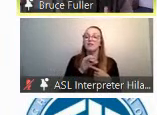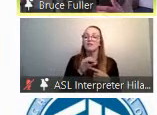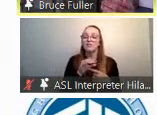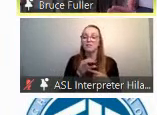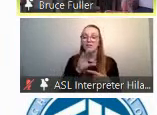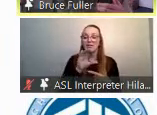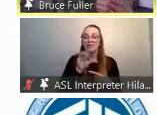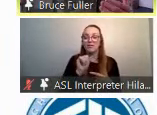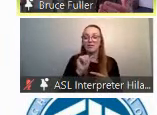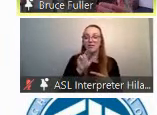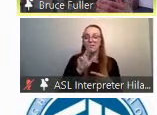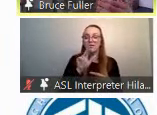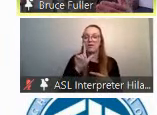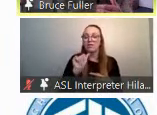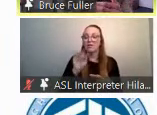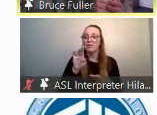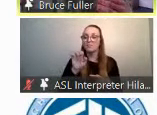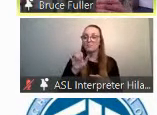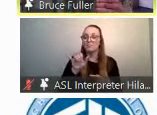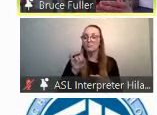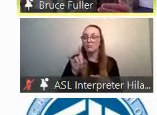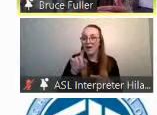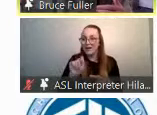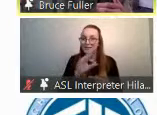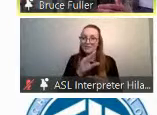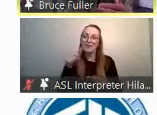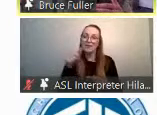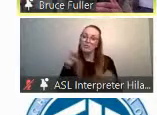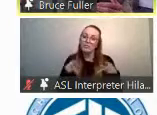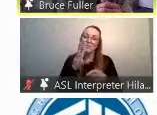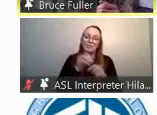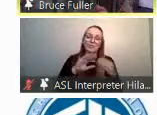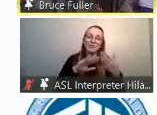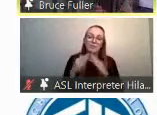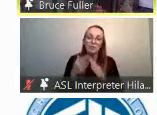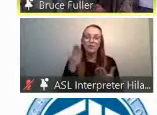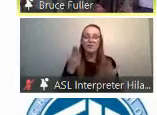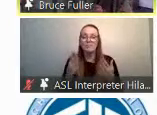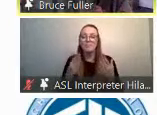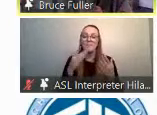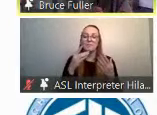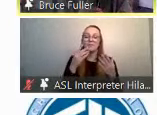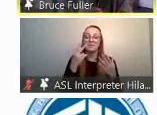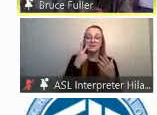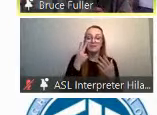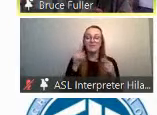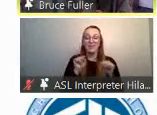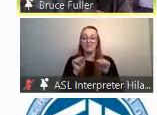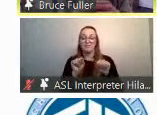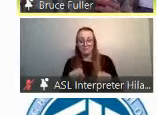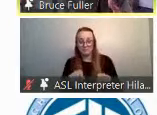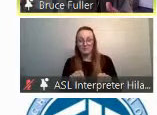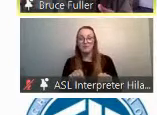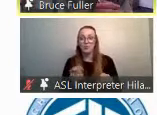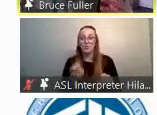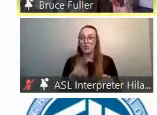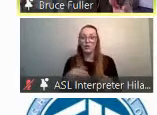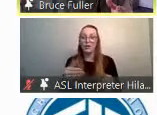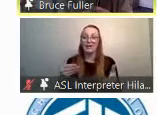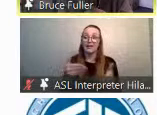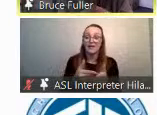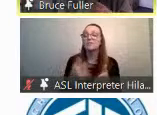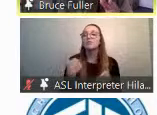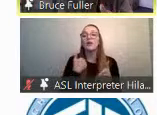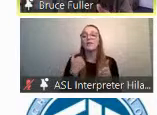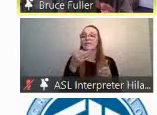how the enrollment rates of TK may track against enrollment rates of CSPP because you have experts, you have